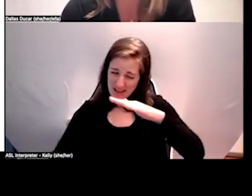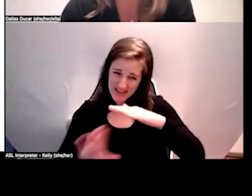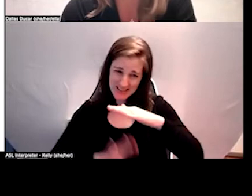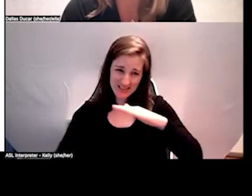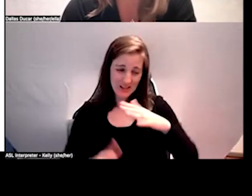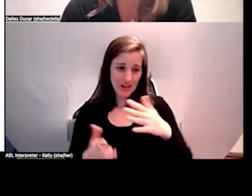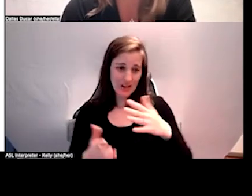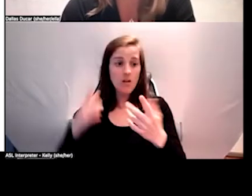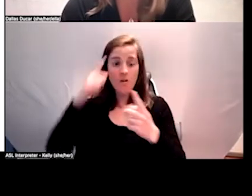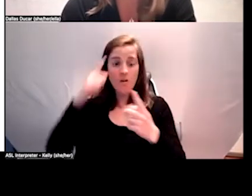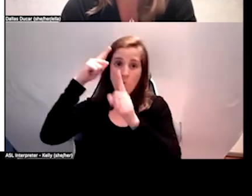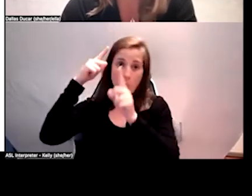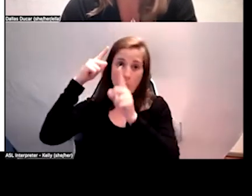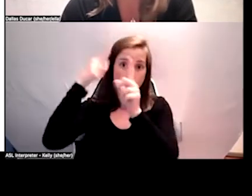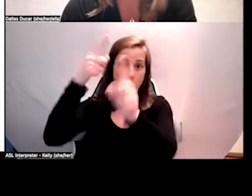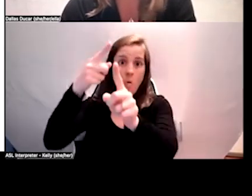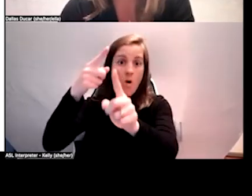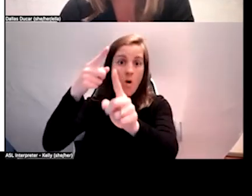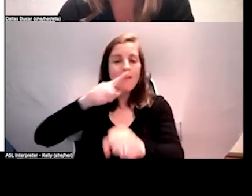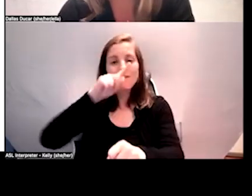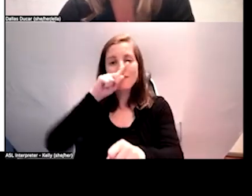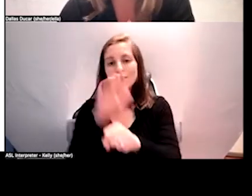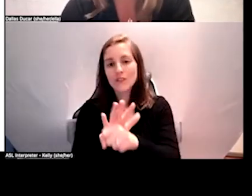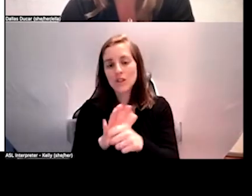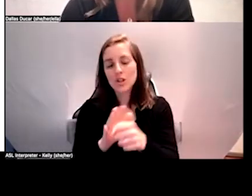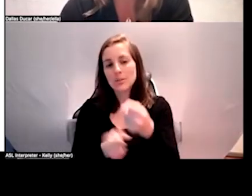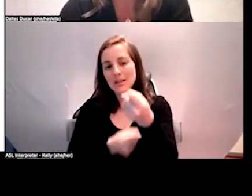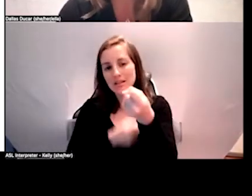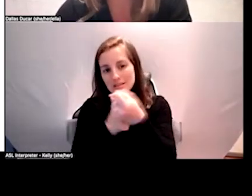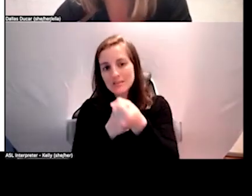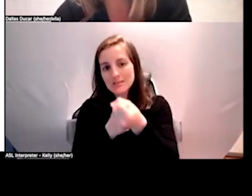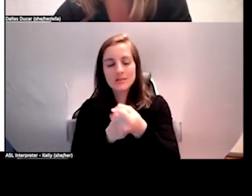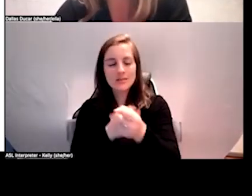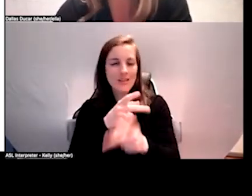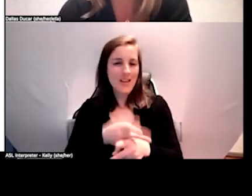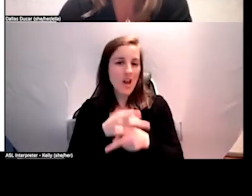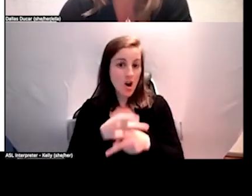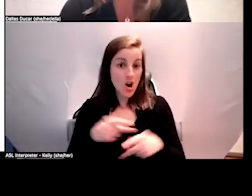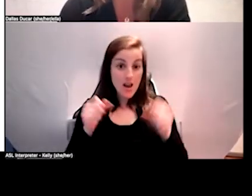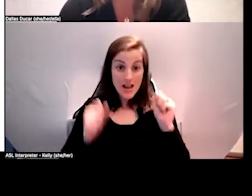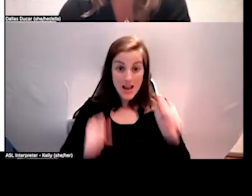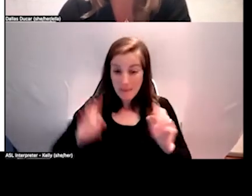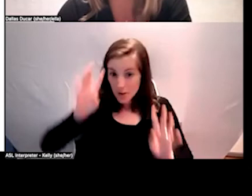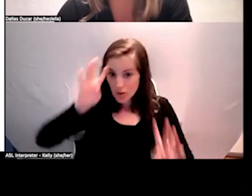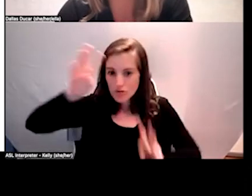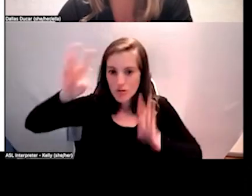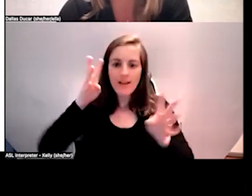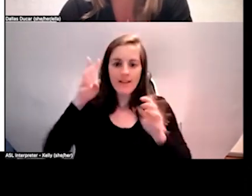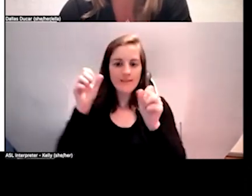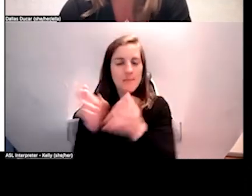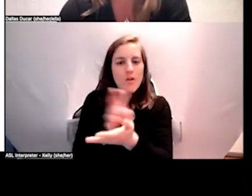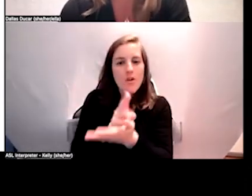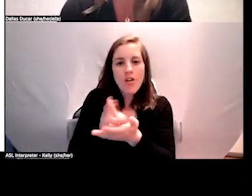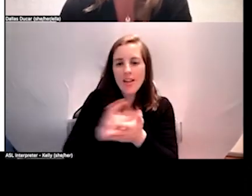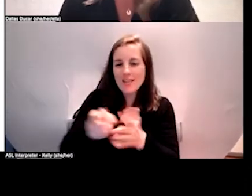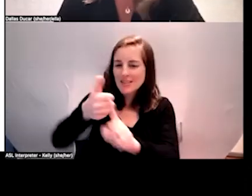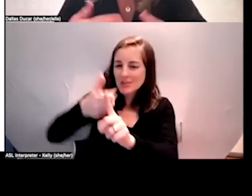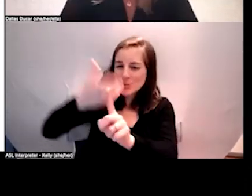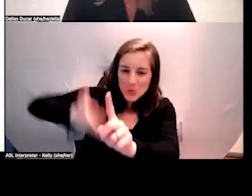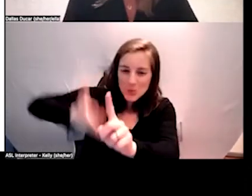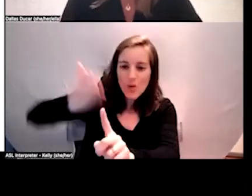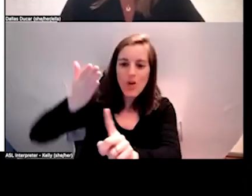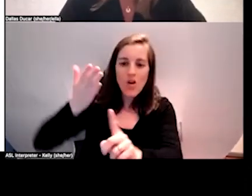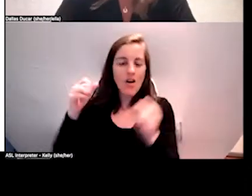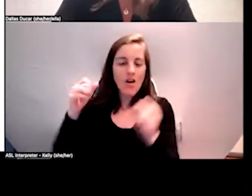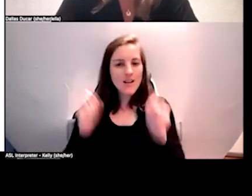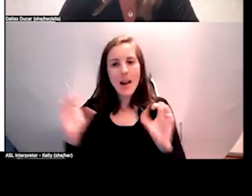care. It's a place where you can be creative. It's a place where you can be authentically you. It's a place where you can be explorative. It's a place where you